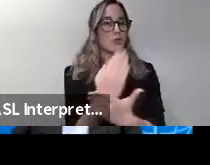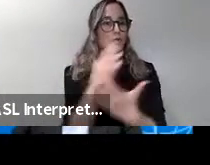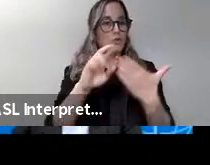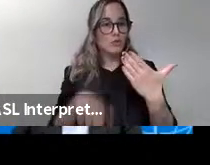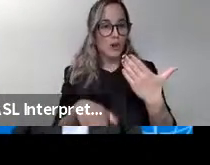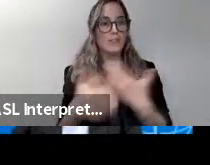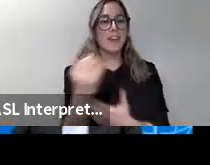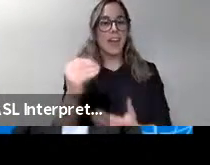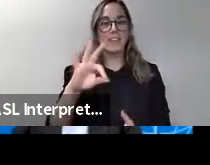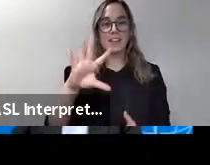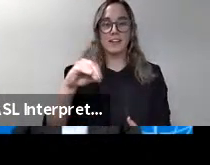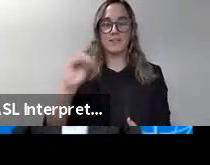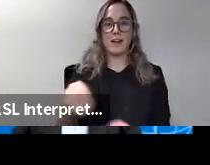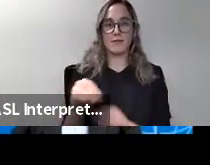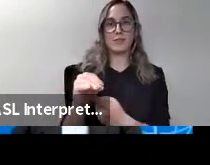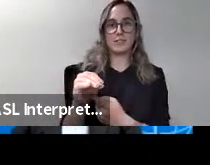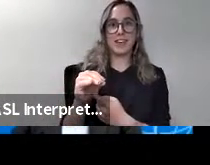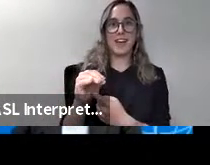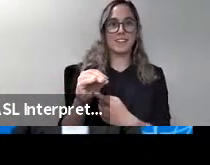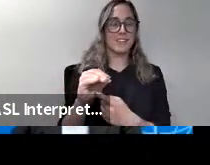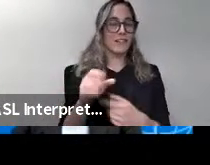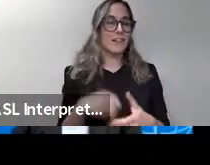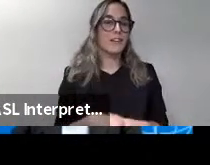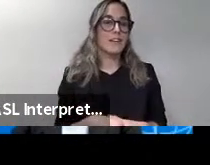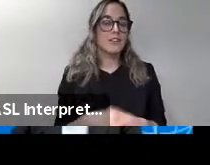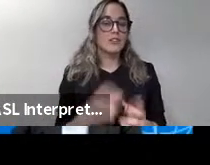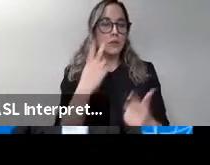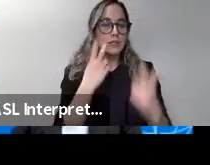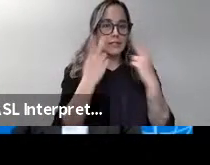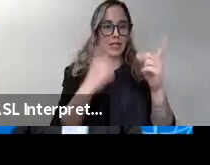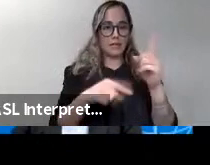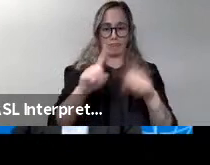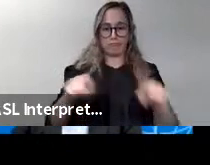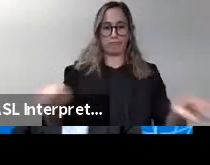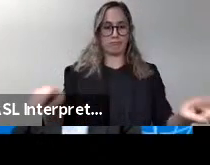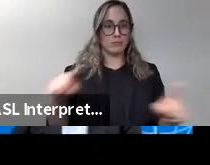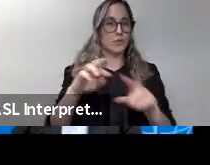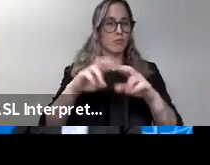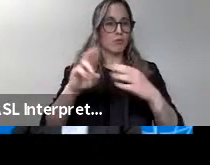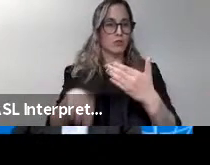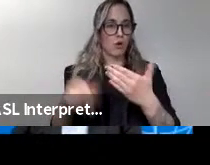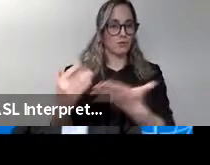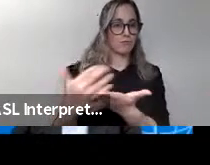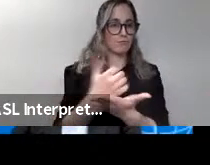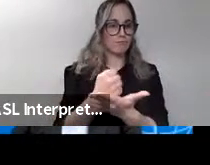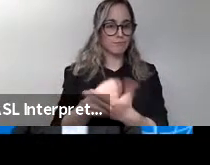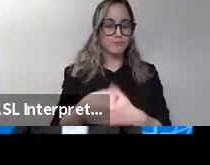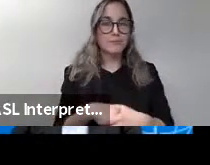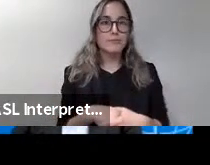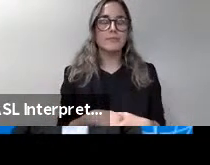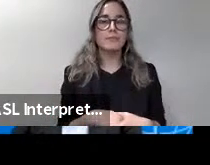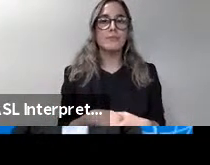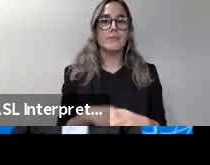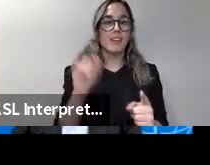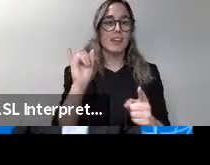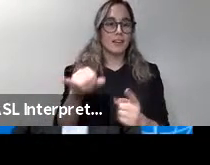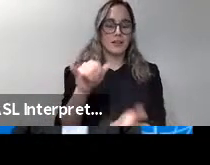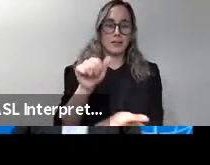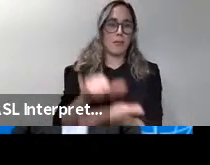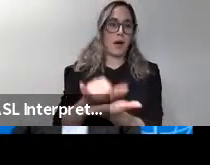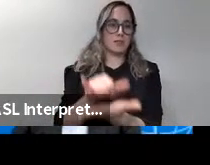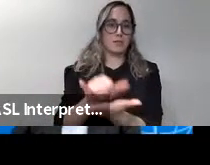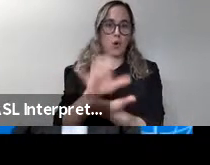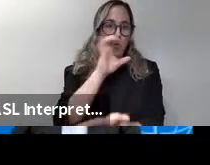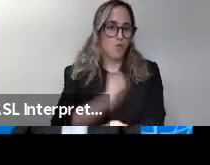95% confidence interval limits and a range of results from each of the 20 airports as shown in the plot above to the right. This was not possible with the older